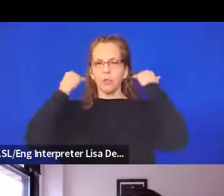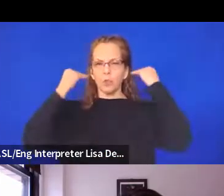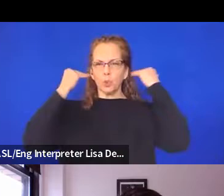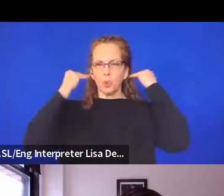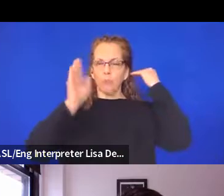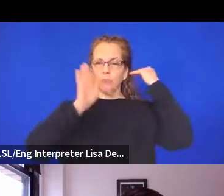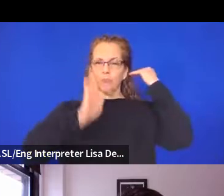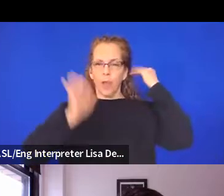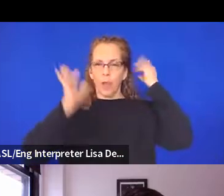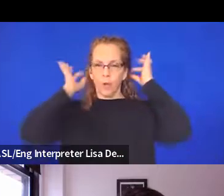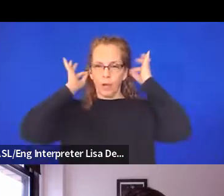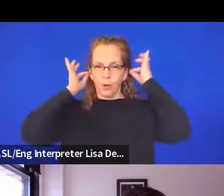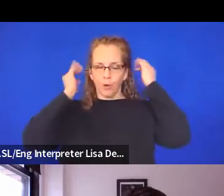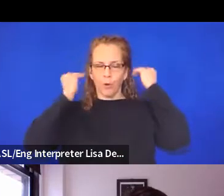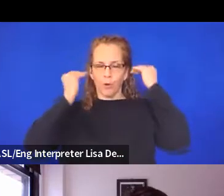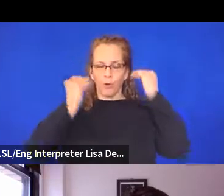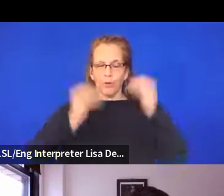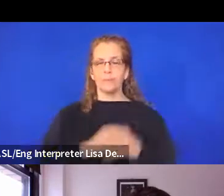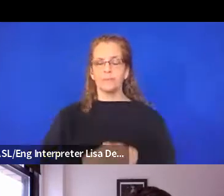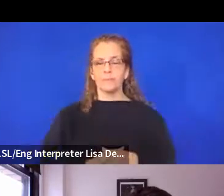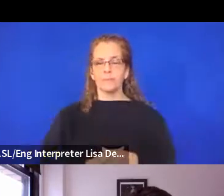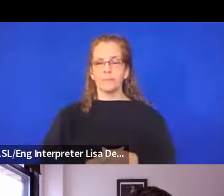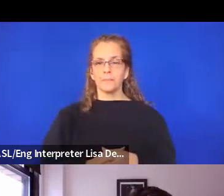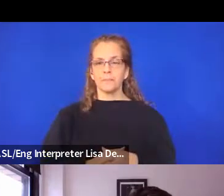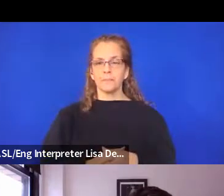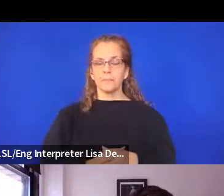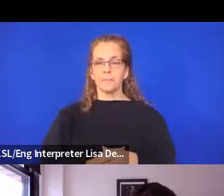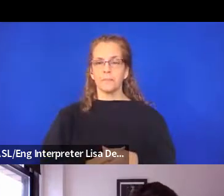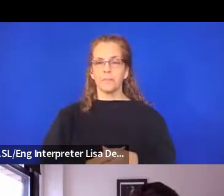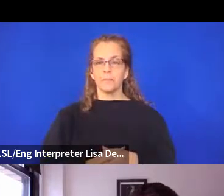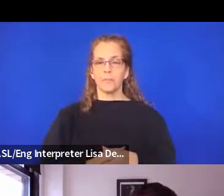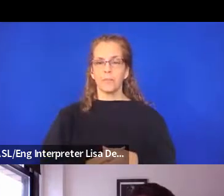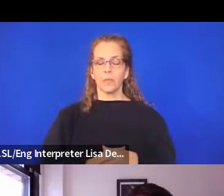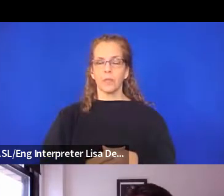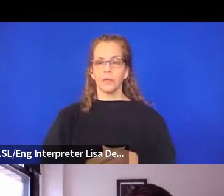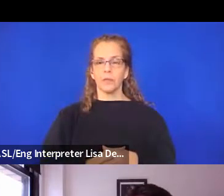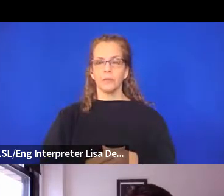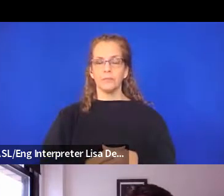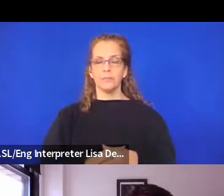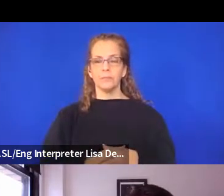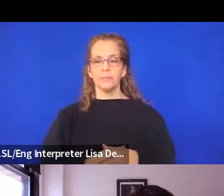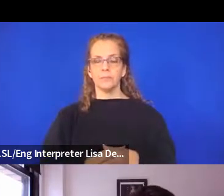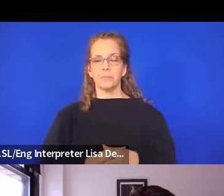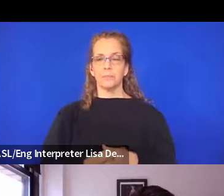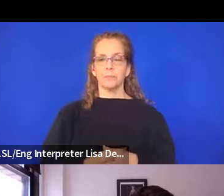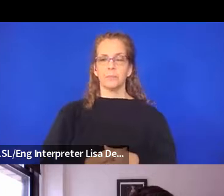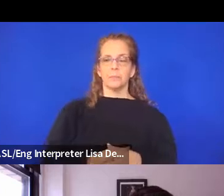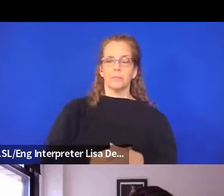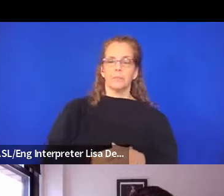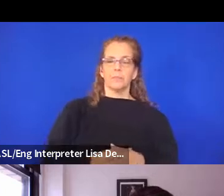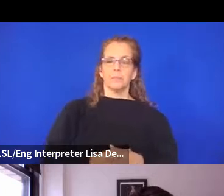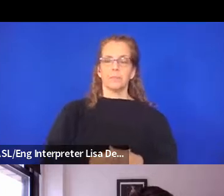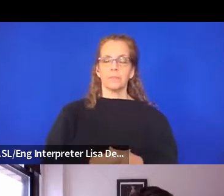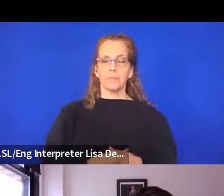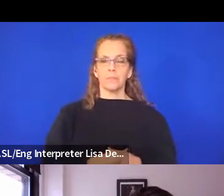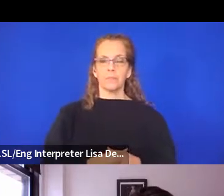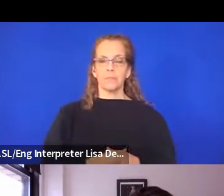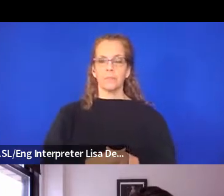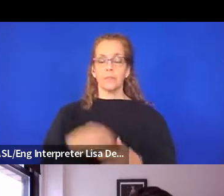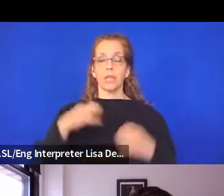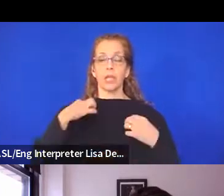hair, and I am wearing a white and green